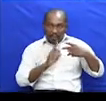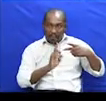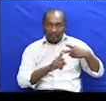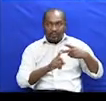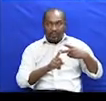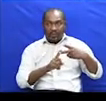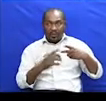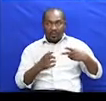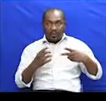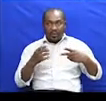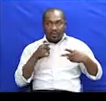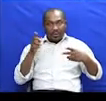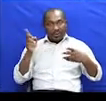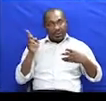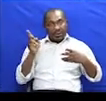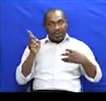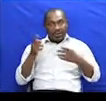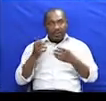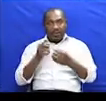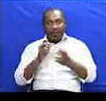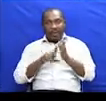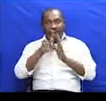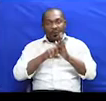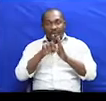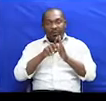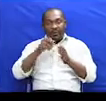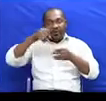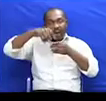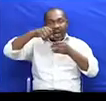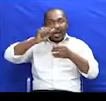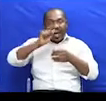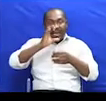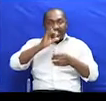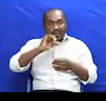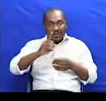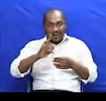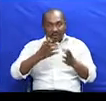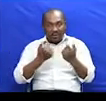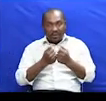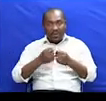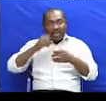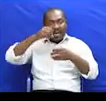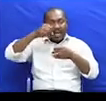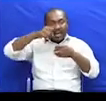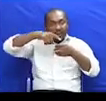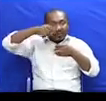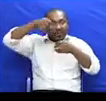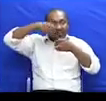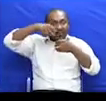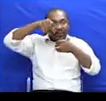This is the volume of acid used. It is the volume of acid used. Why? Because the acid was filled in the